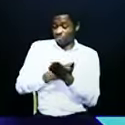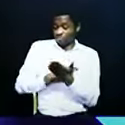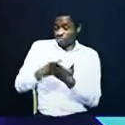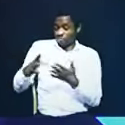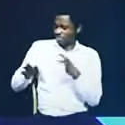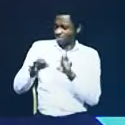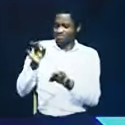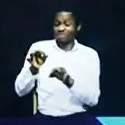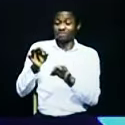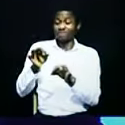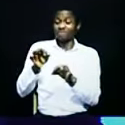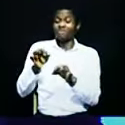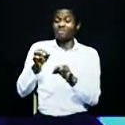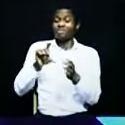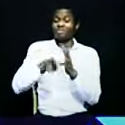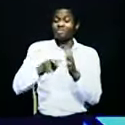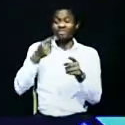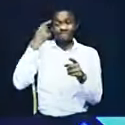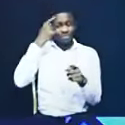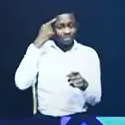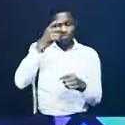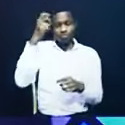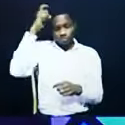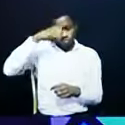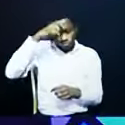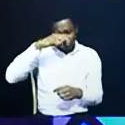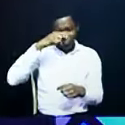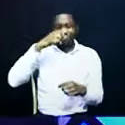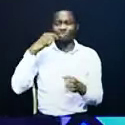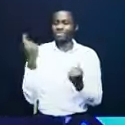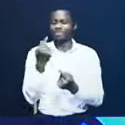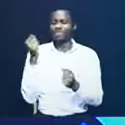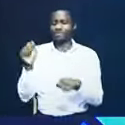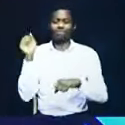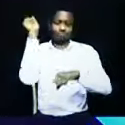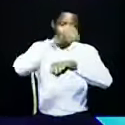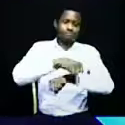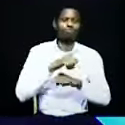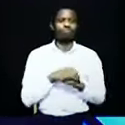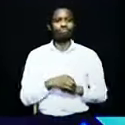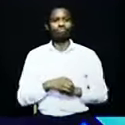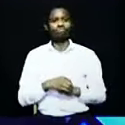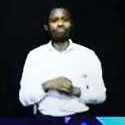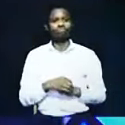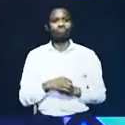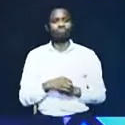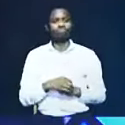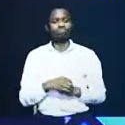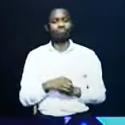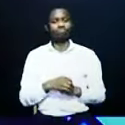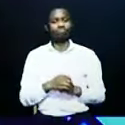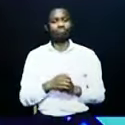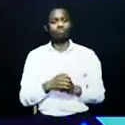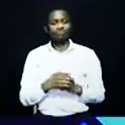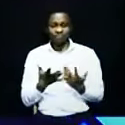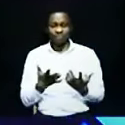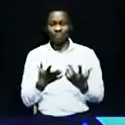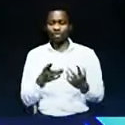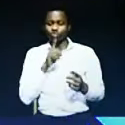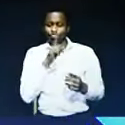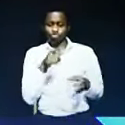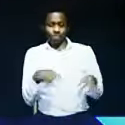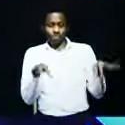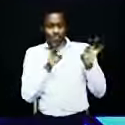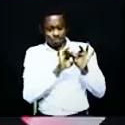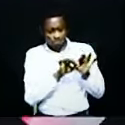see our sin in our bonnet, but to me, I'm an ayakwa." See, resolving and being discretionary is very important. And who here pass